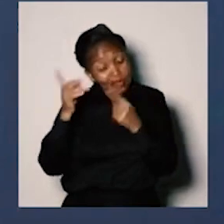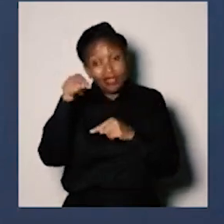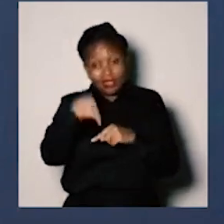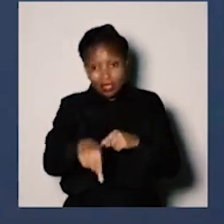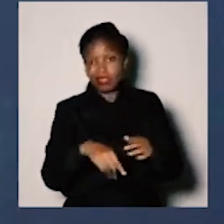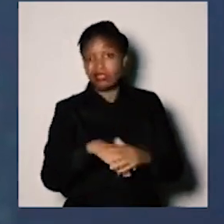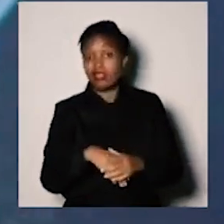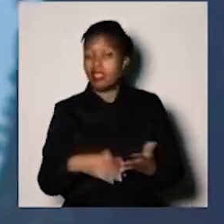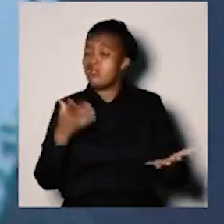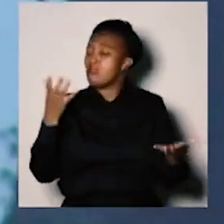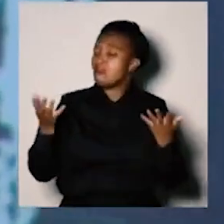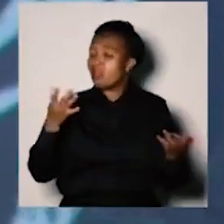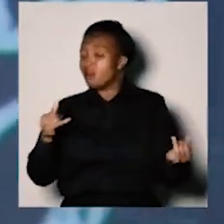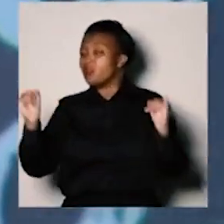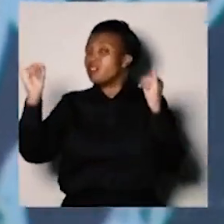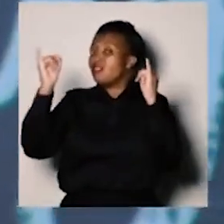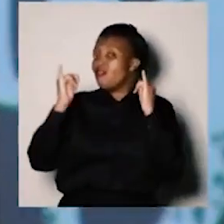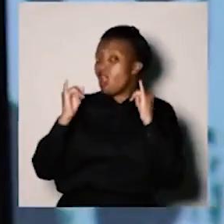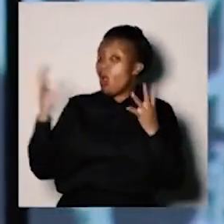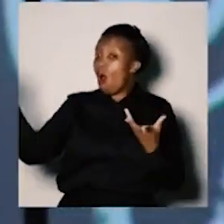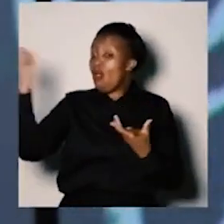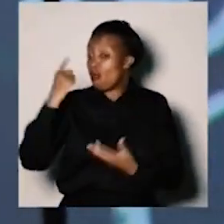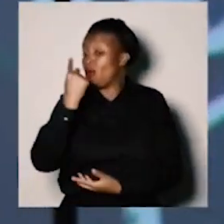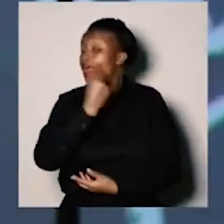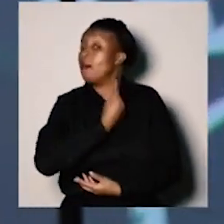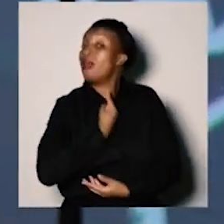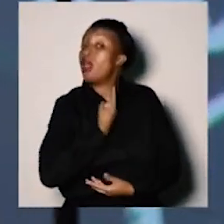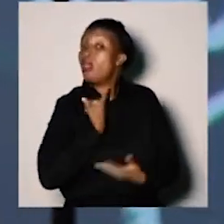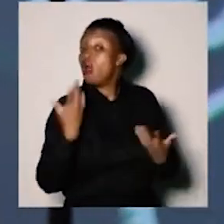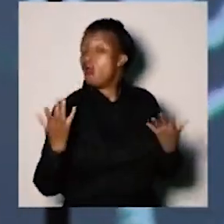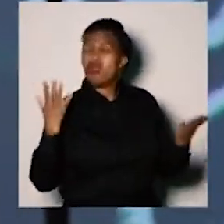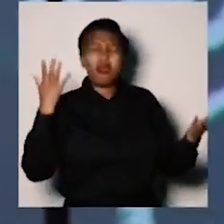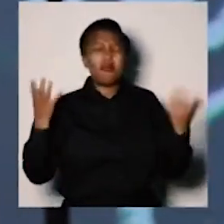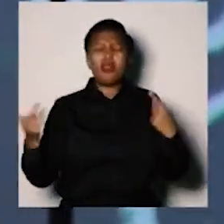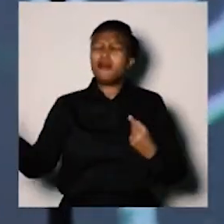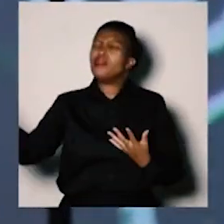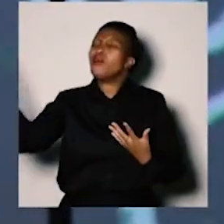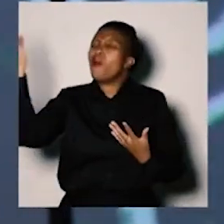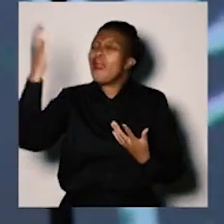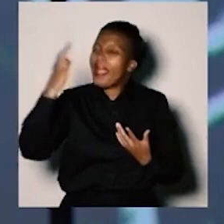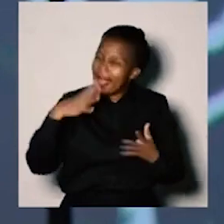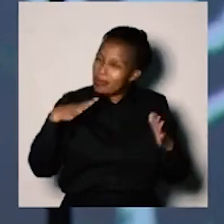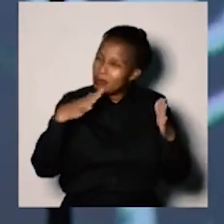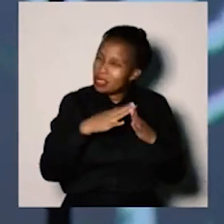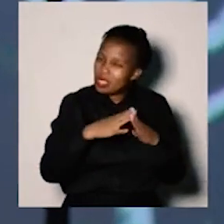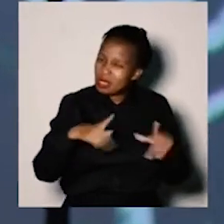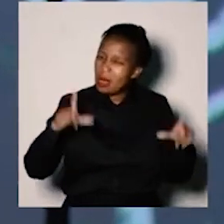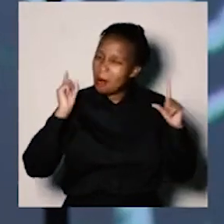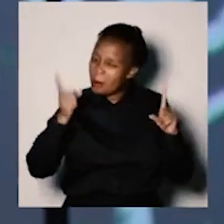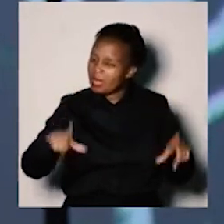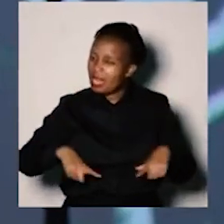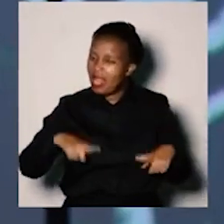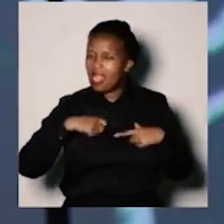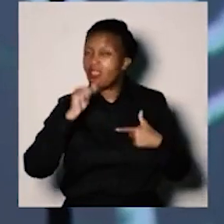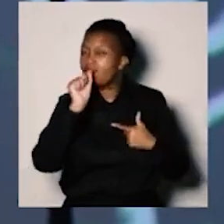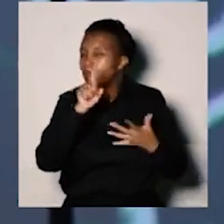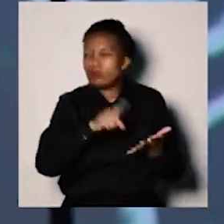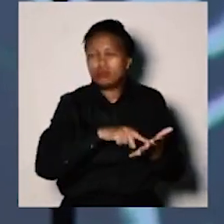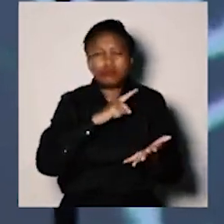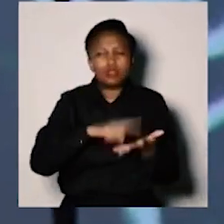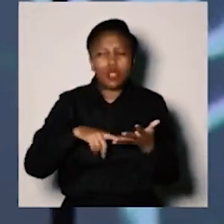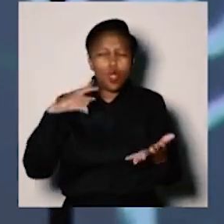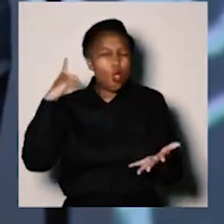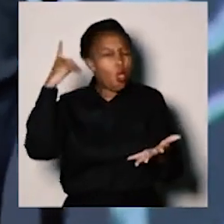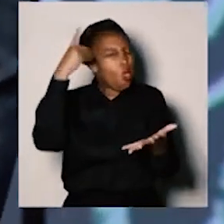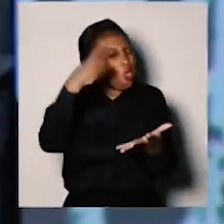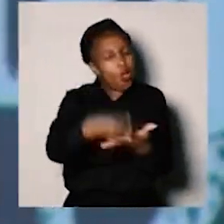may be invited, you may have come on your own. Maybe you've been coming to church, but you haven't lived the life. You can determine where your soul goes. You can't